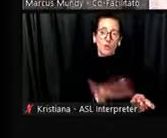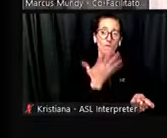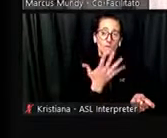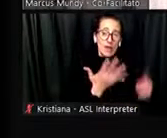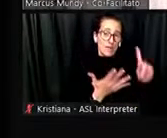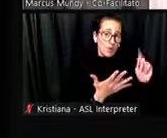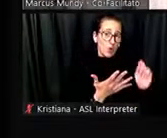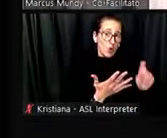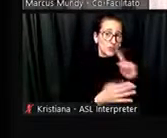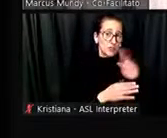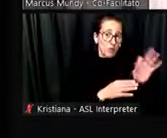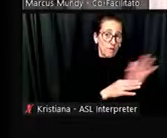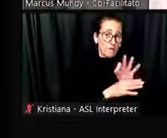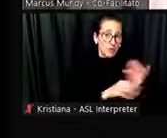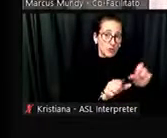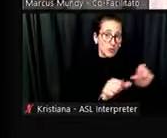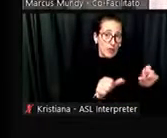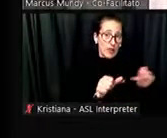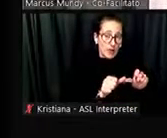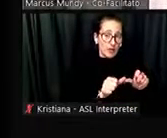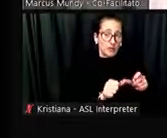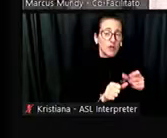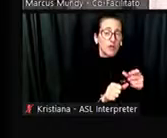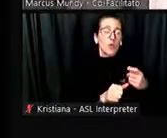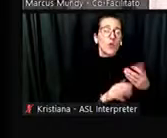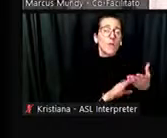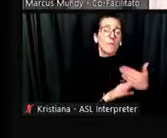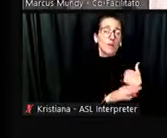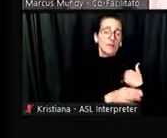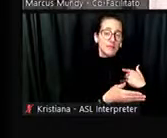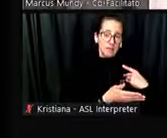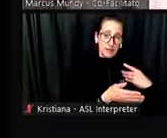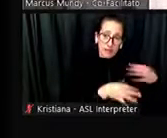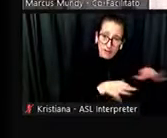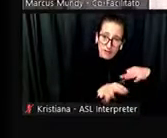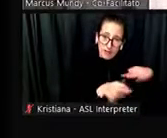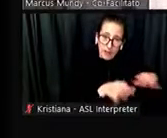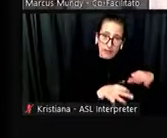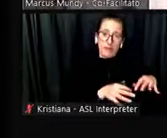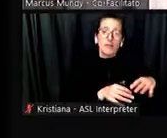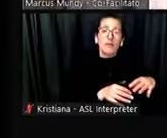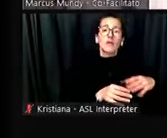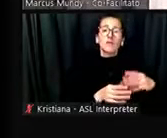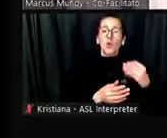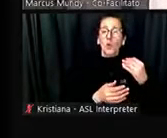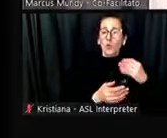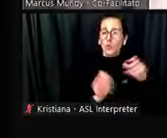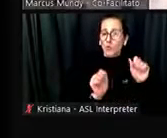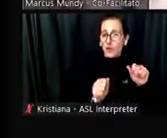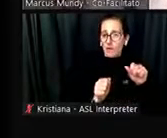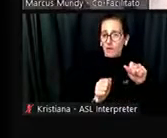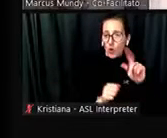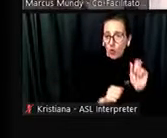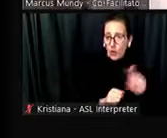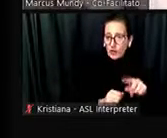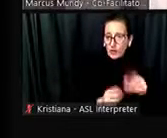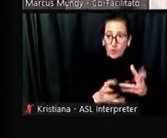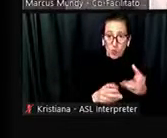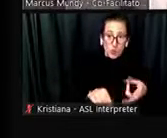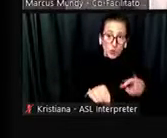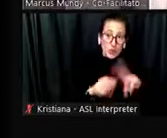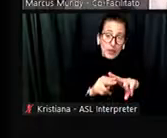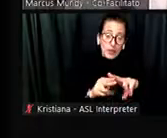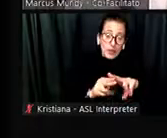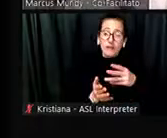Mr. Lang went over for the public to talk about increasing the budget, no change, and decreasing the budget, and